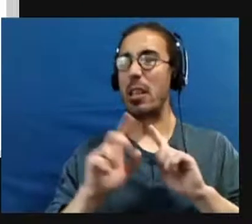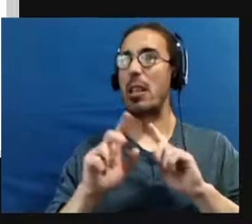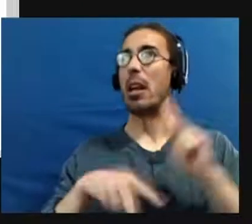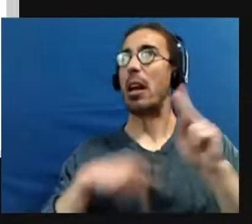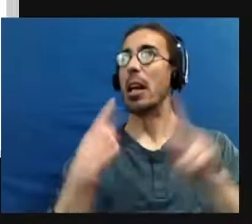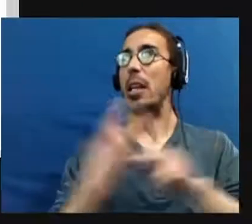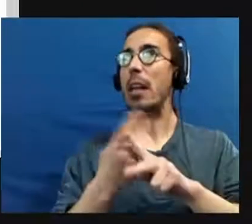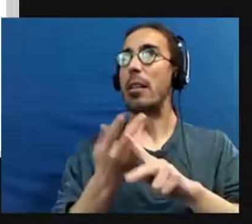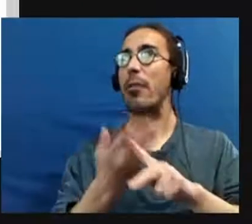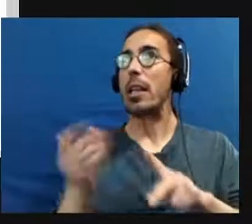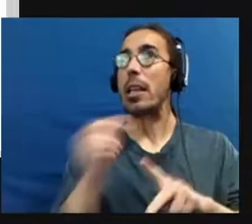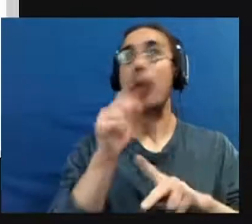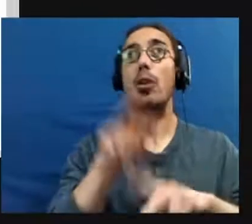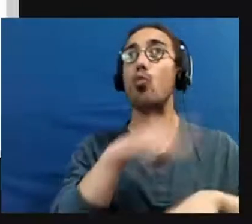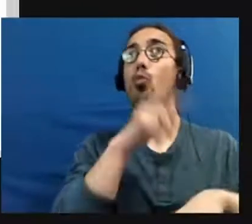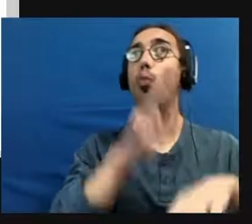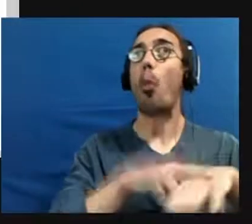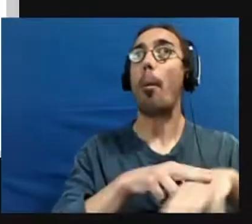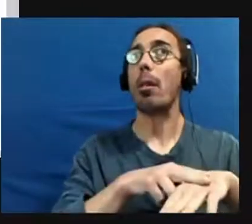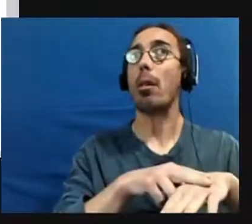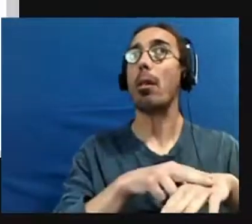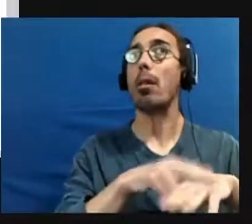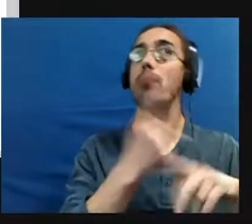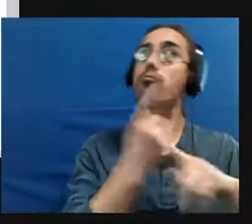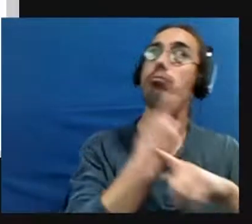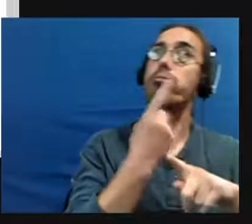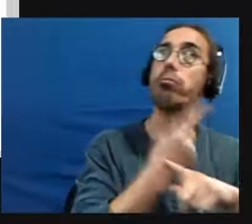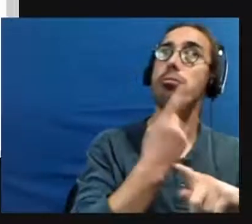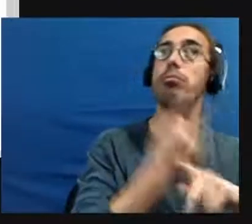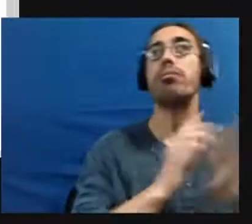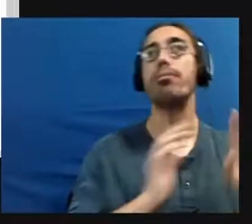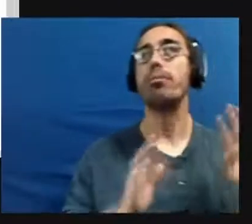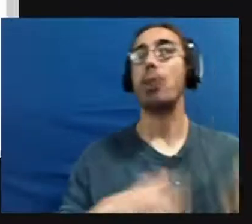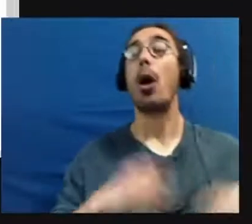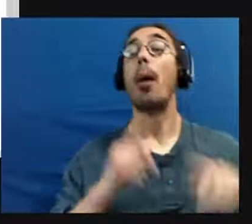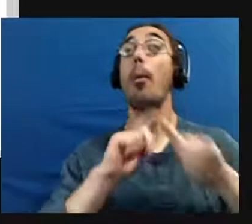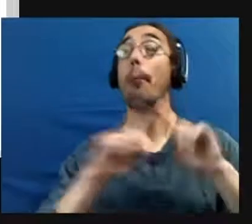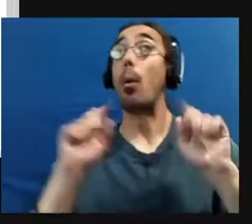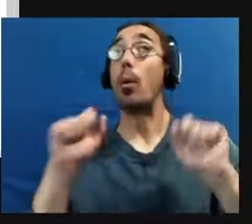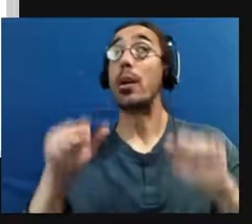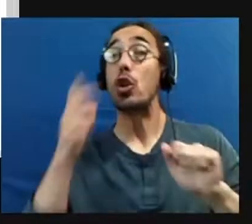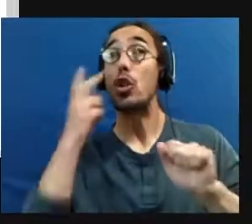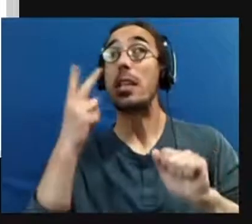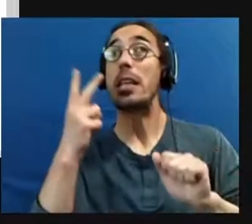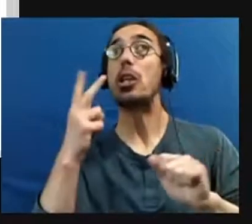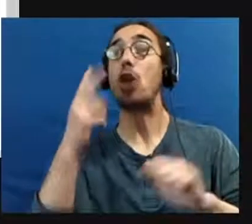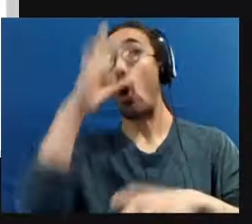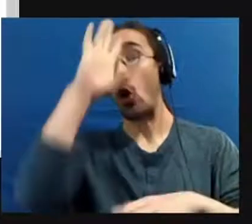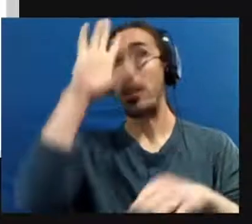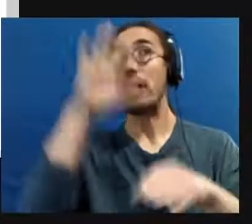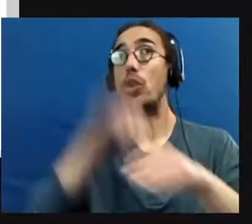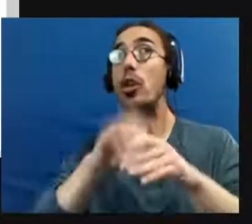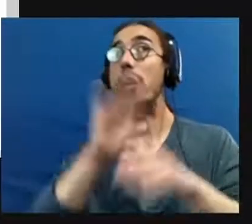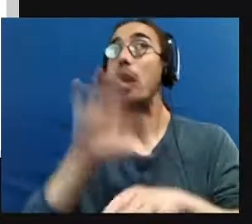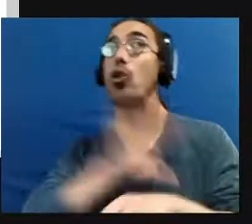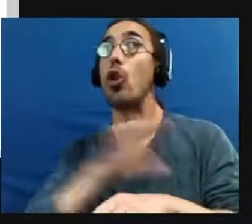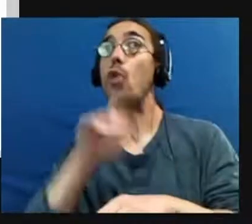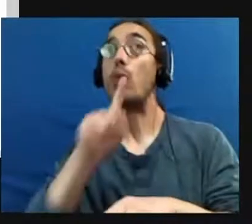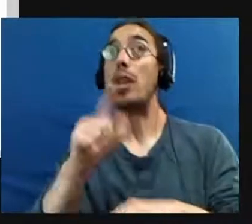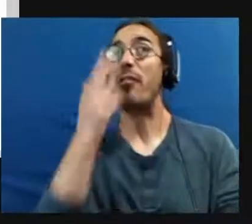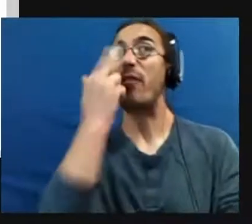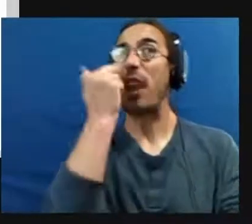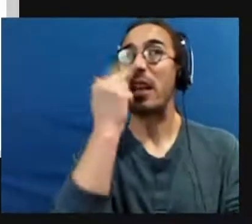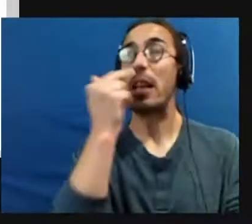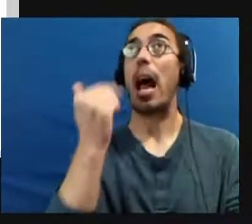the normal ones, right? We would get to see autistic characters who are really funny and have a sense